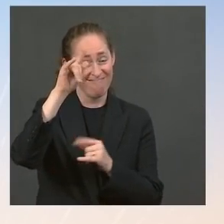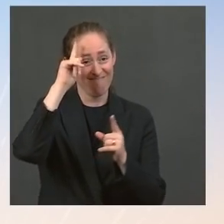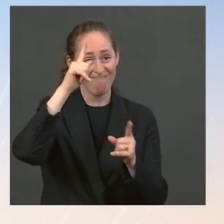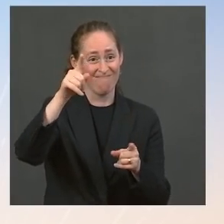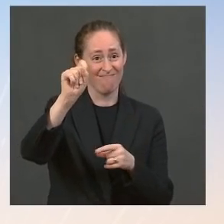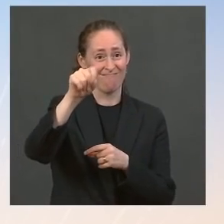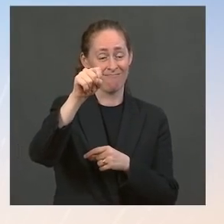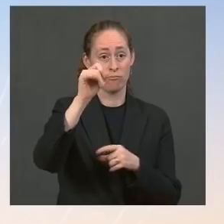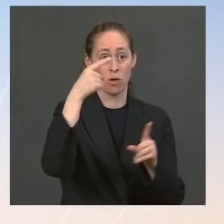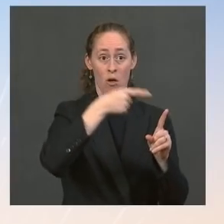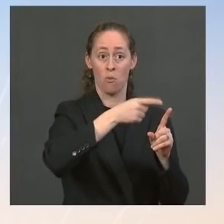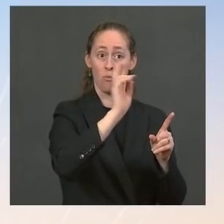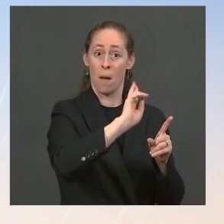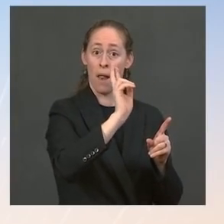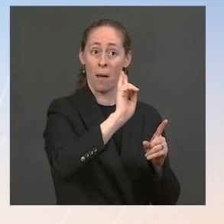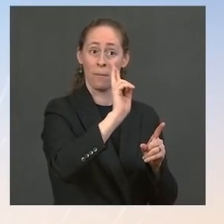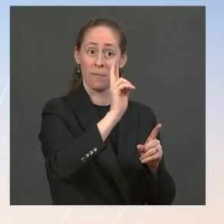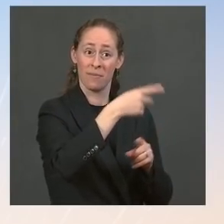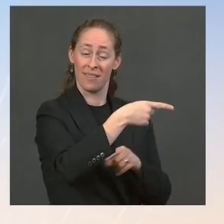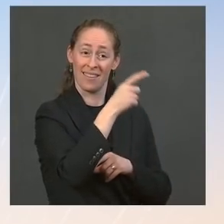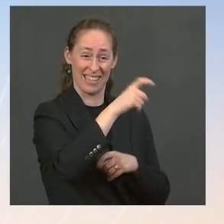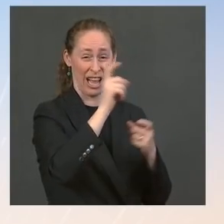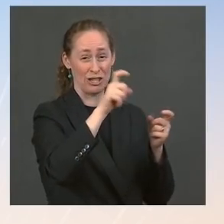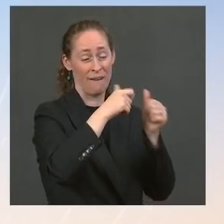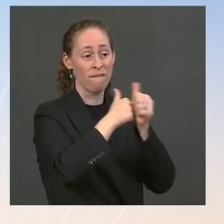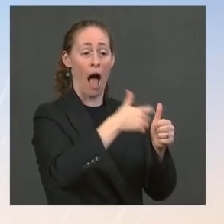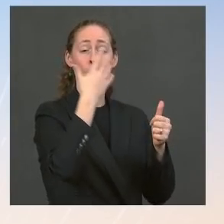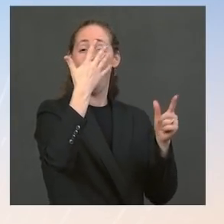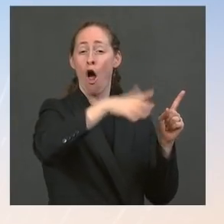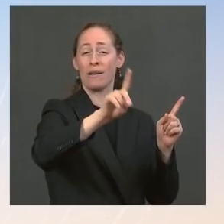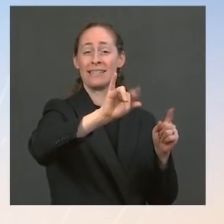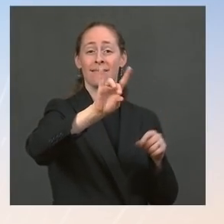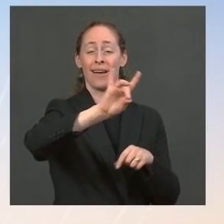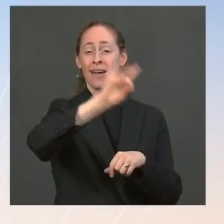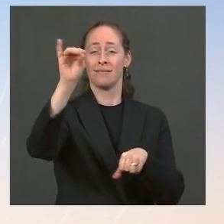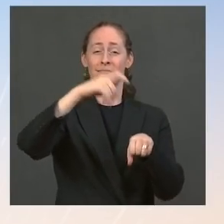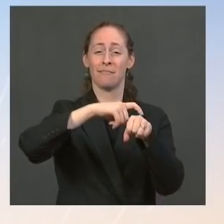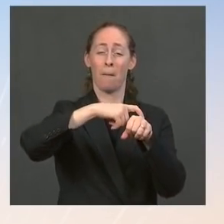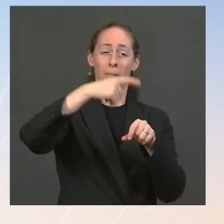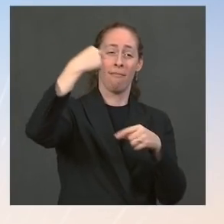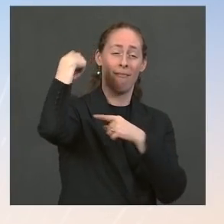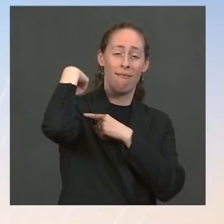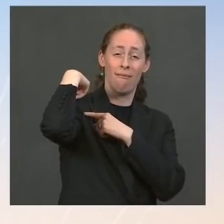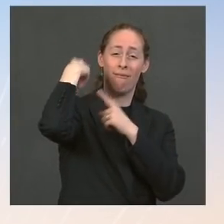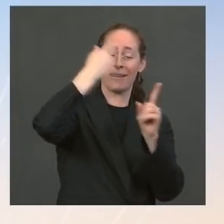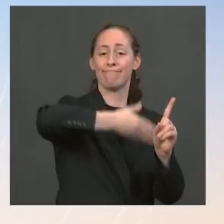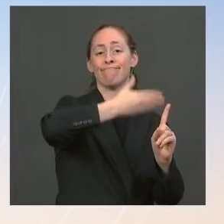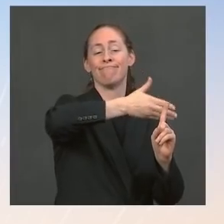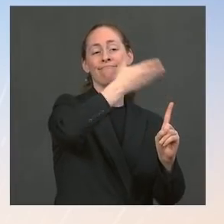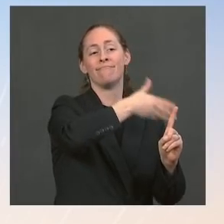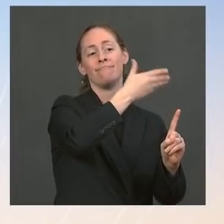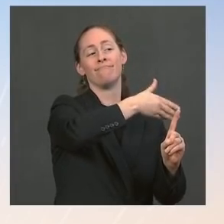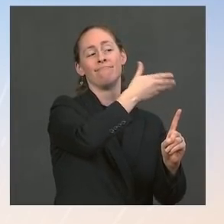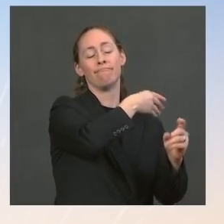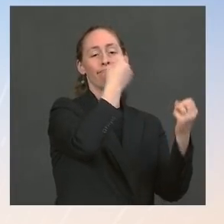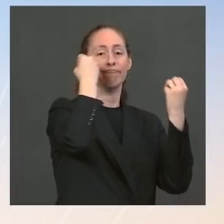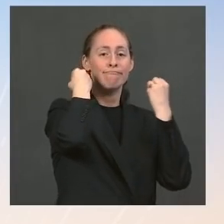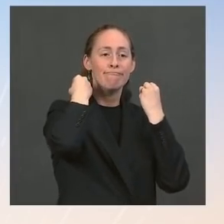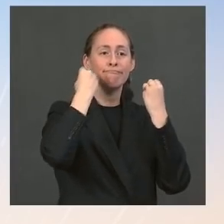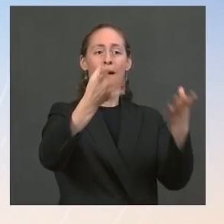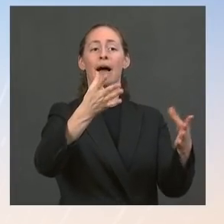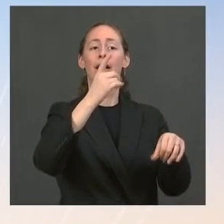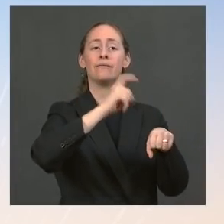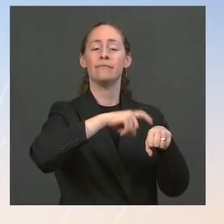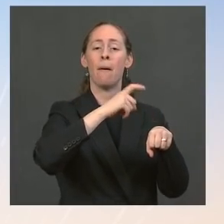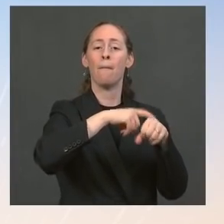they've done 80 times before, supporting a bipartisan vote to do something that has been pretty standard in the past, or if they had allowed Leader